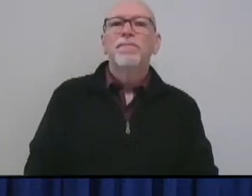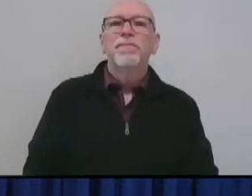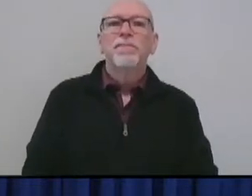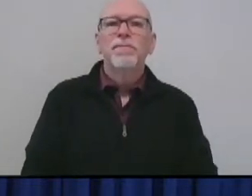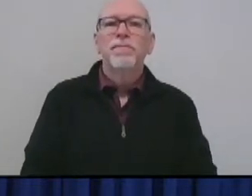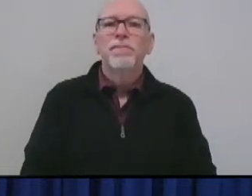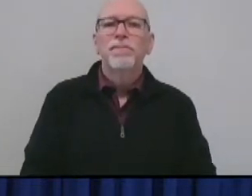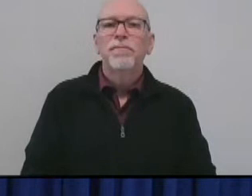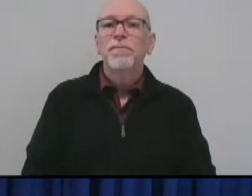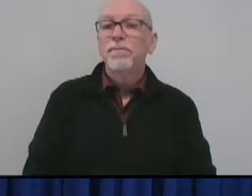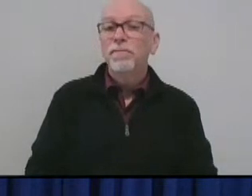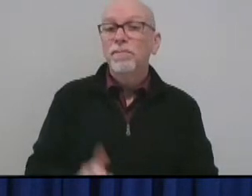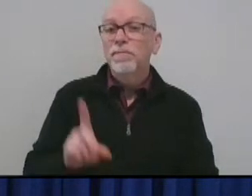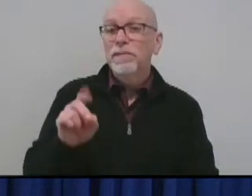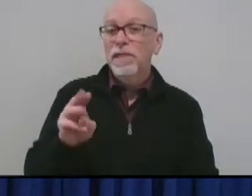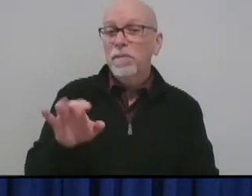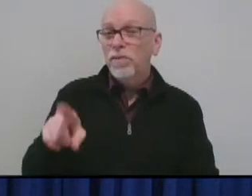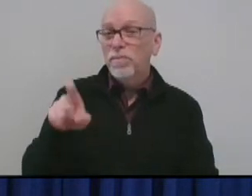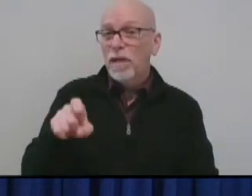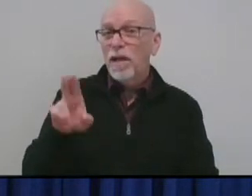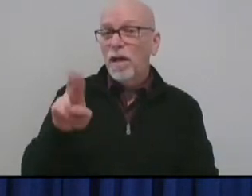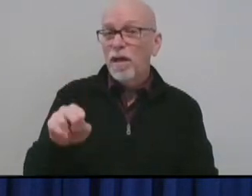Dominic, you have to unmute your own microphone.